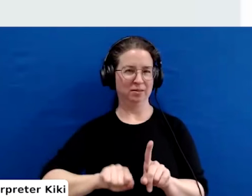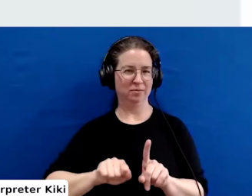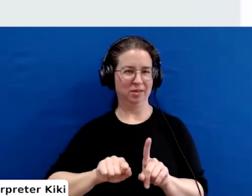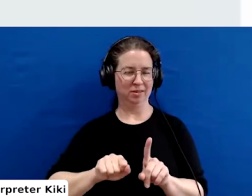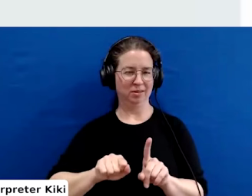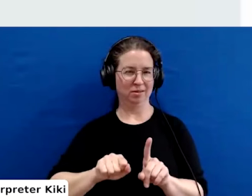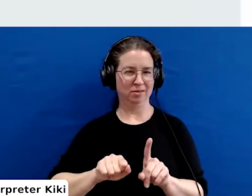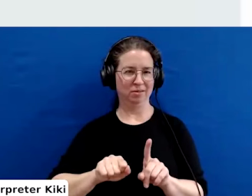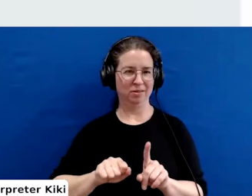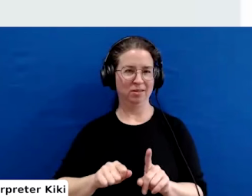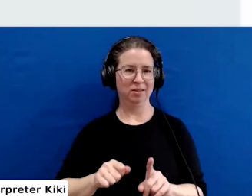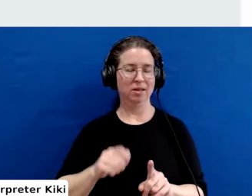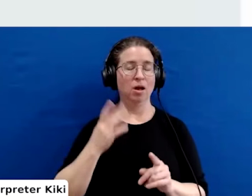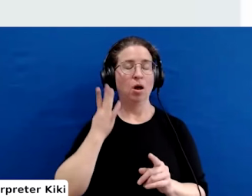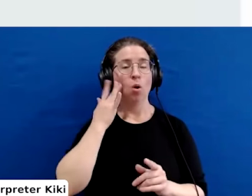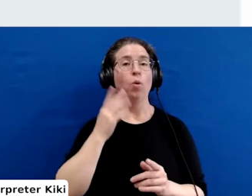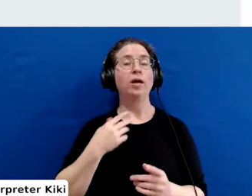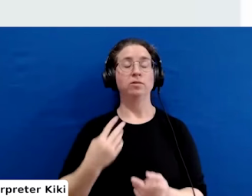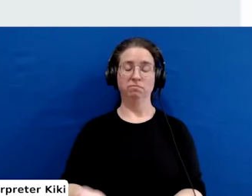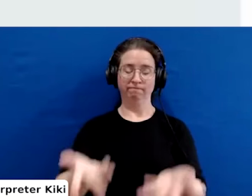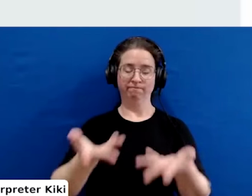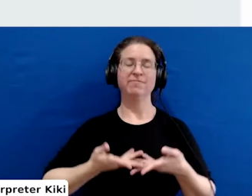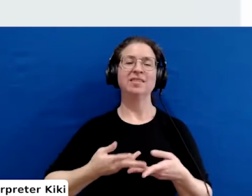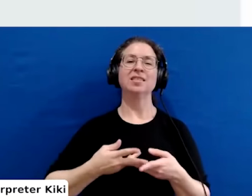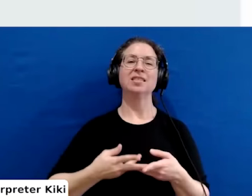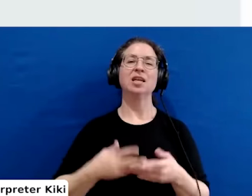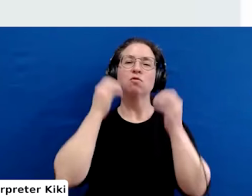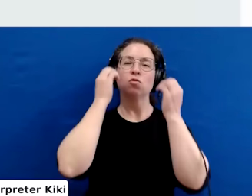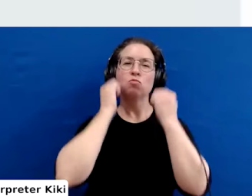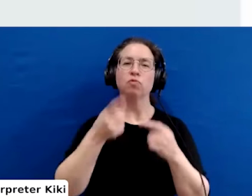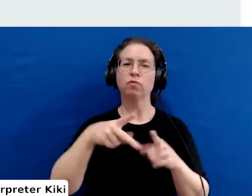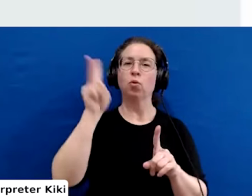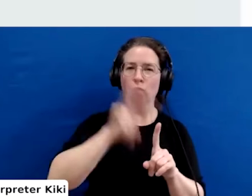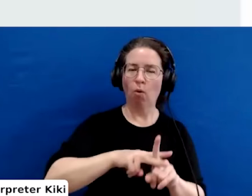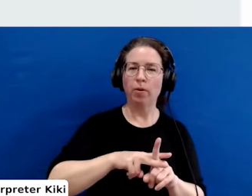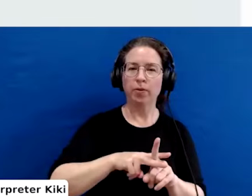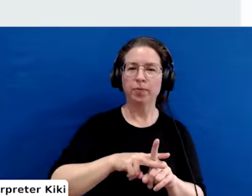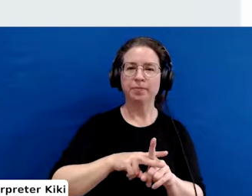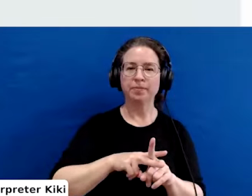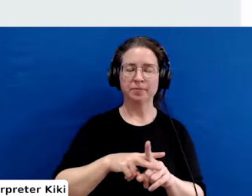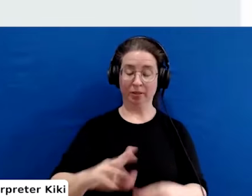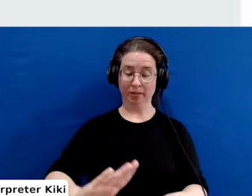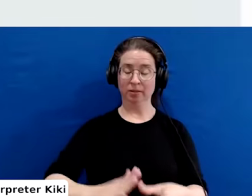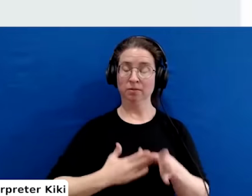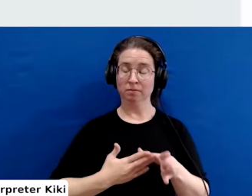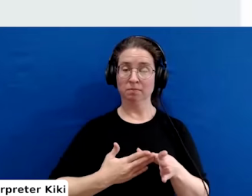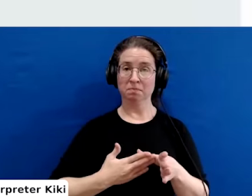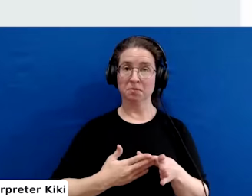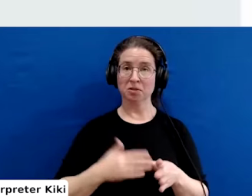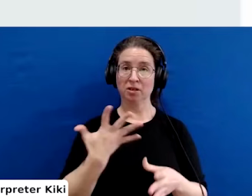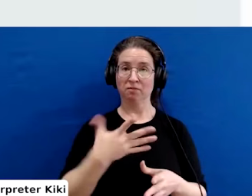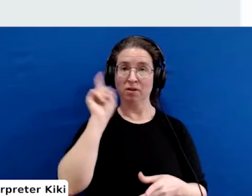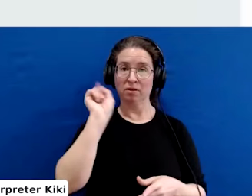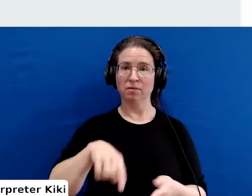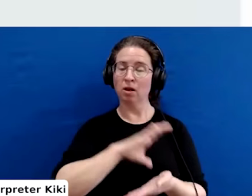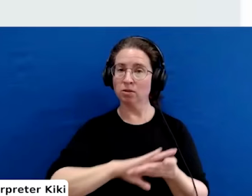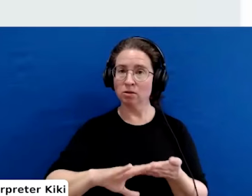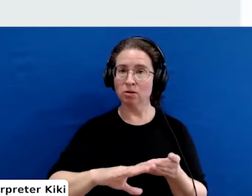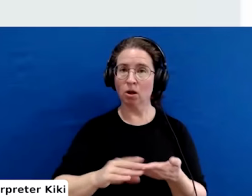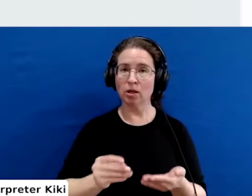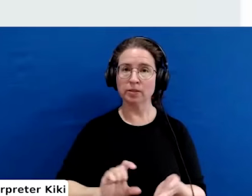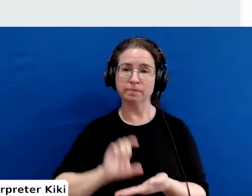of enrolment and your letter of offer. This initial $5,000 payment, which you'll get before you start studying,